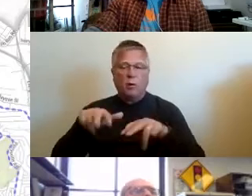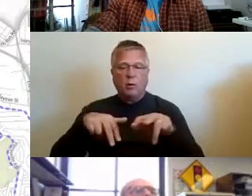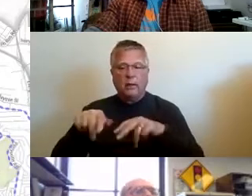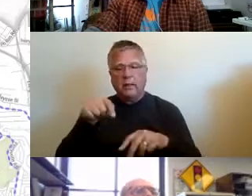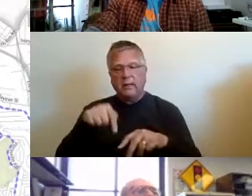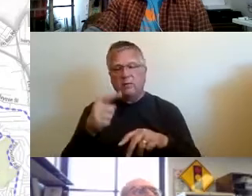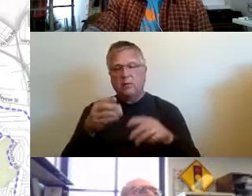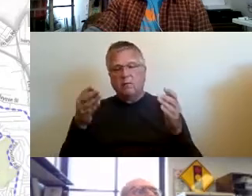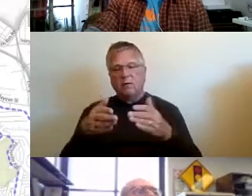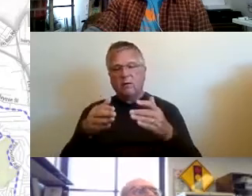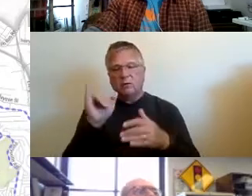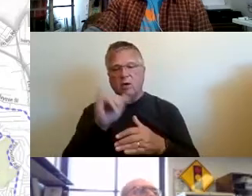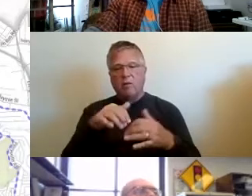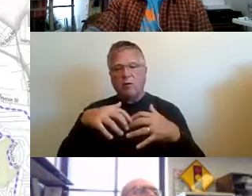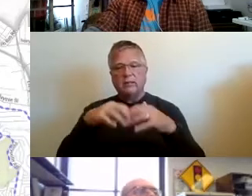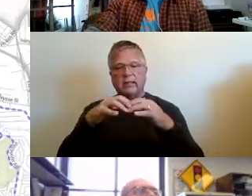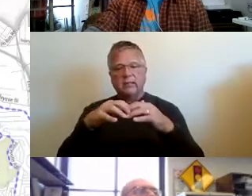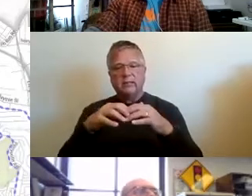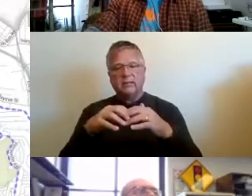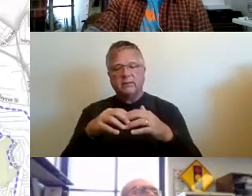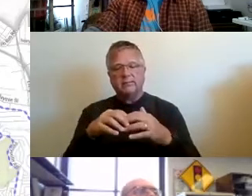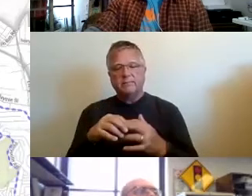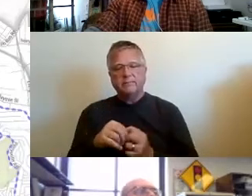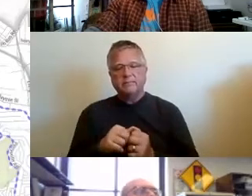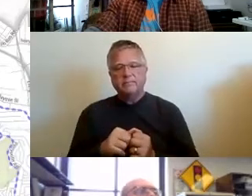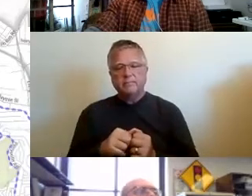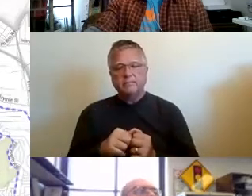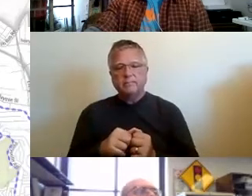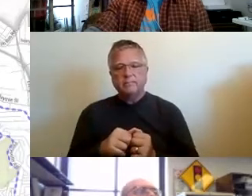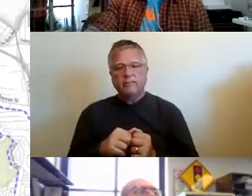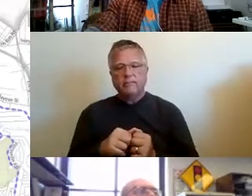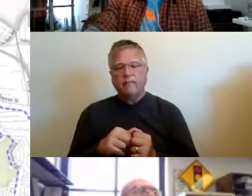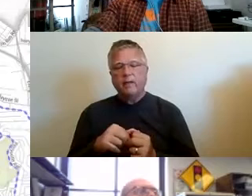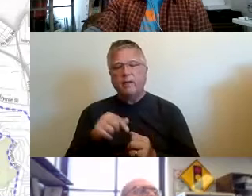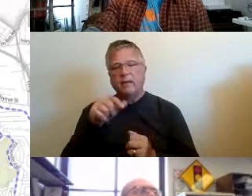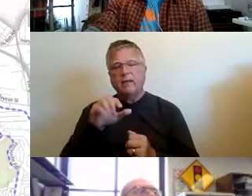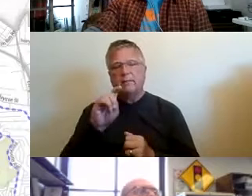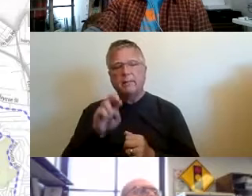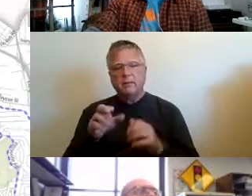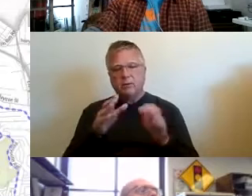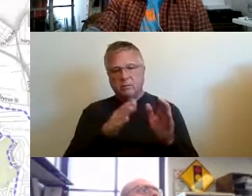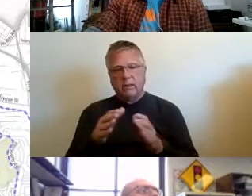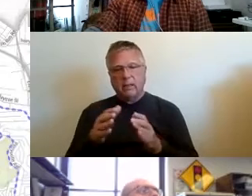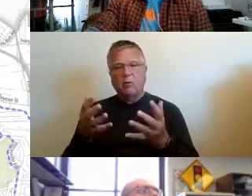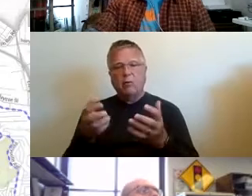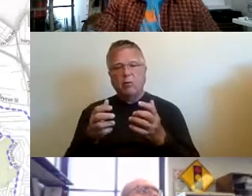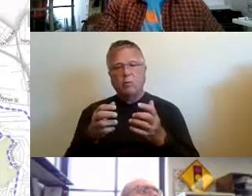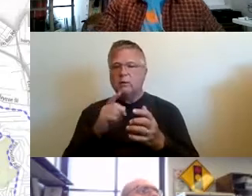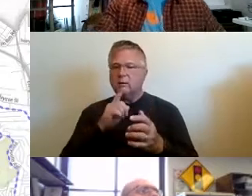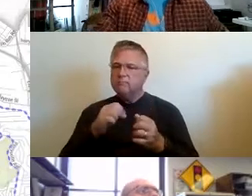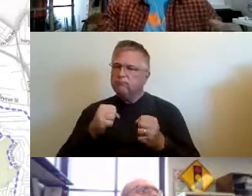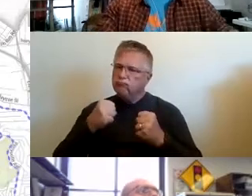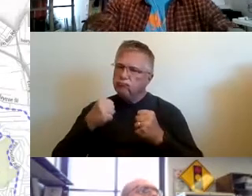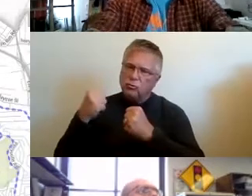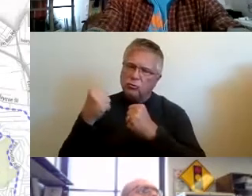on those initiatives. Through this Bike Plus master plan, we wanna double down on our